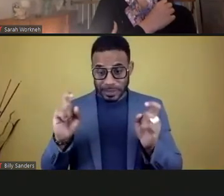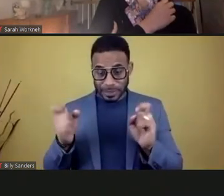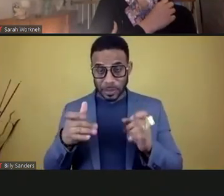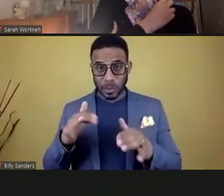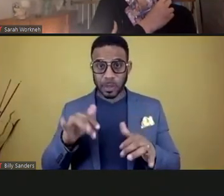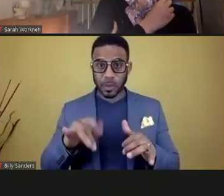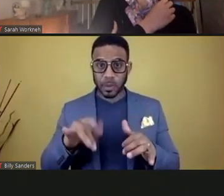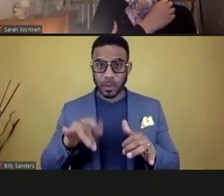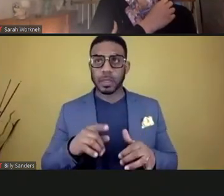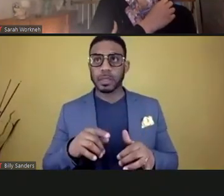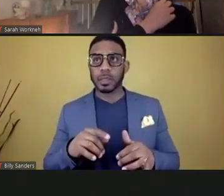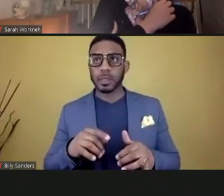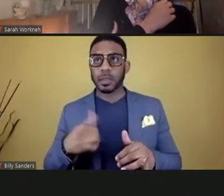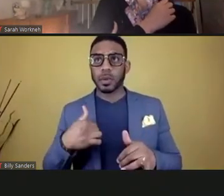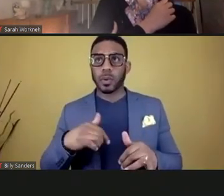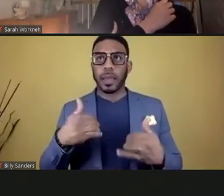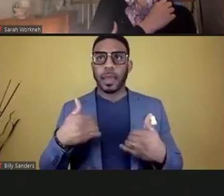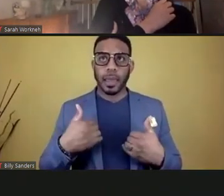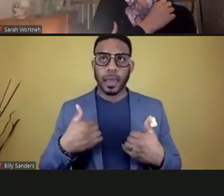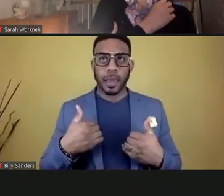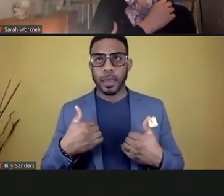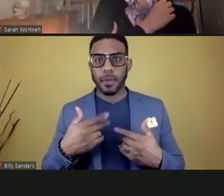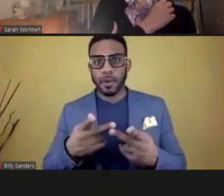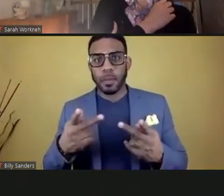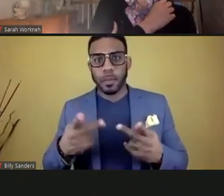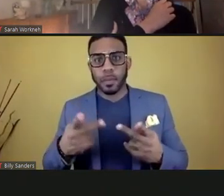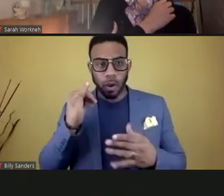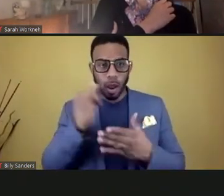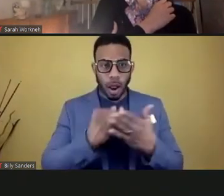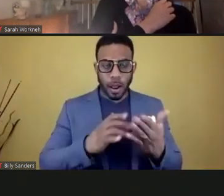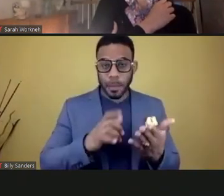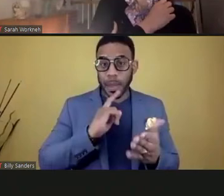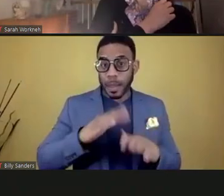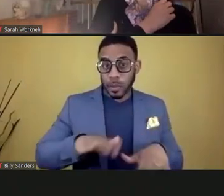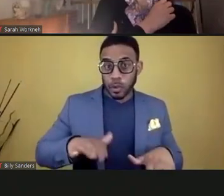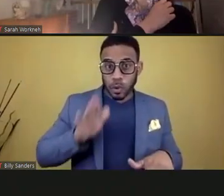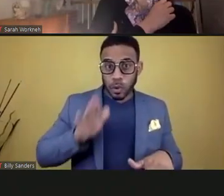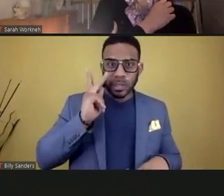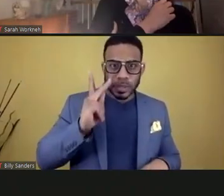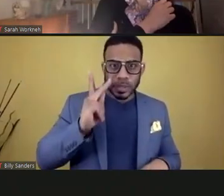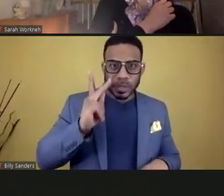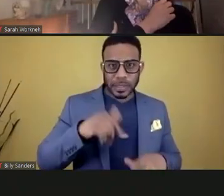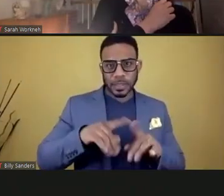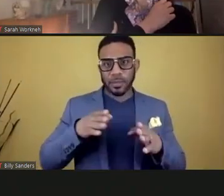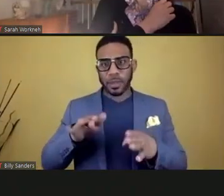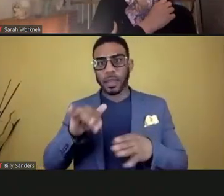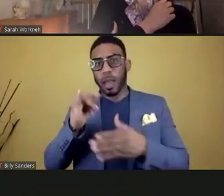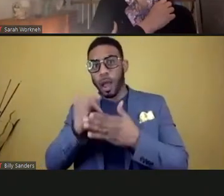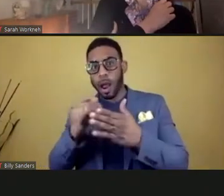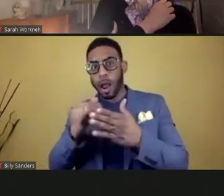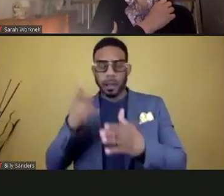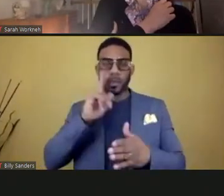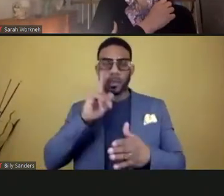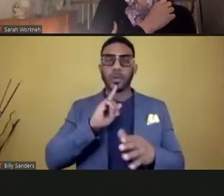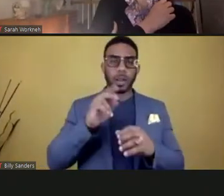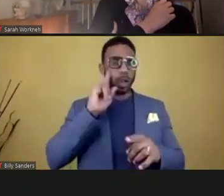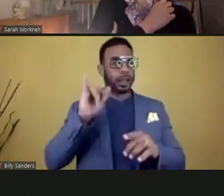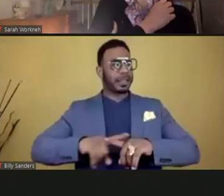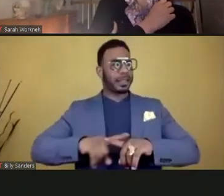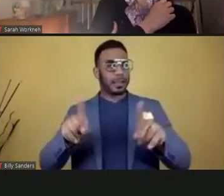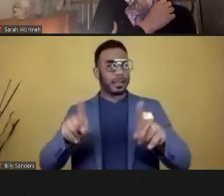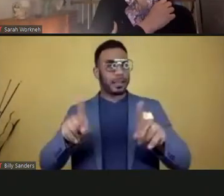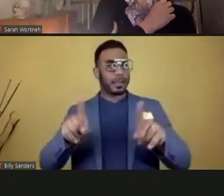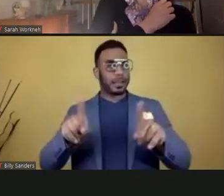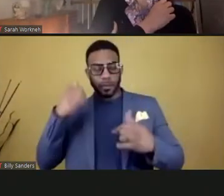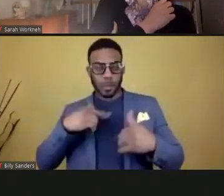in which we have a place for artists, that my children will see it in a different way, and that art history will look very different than it